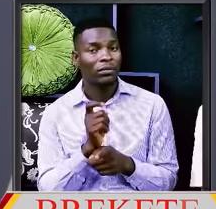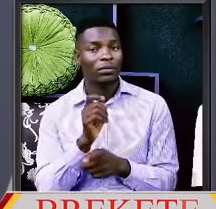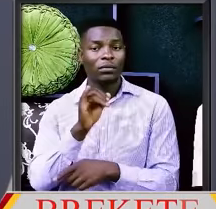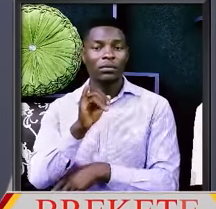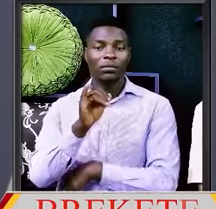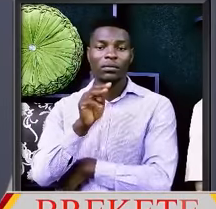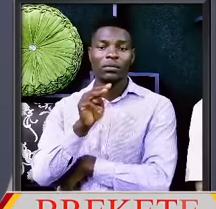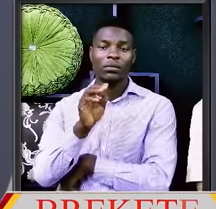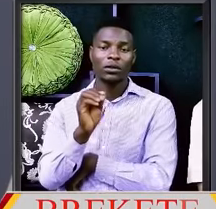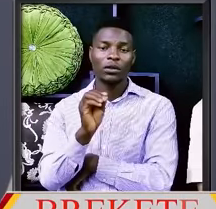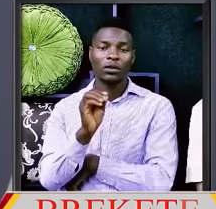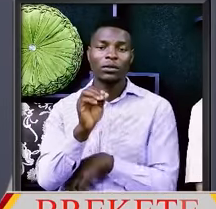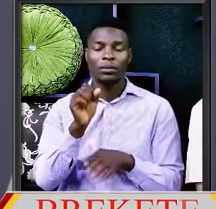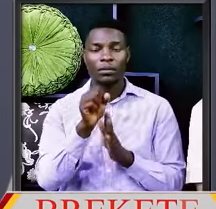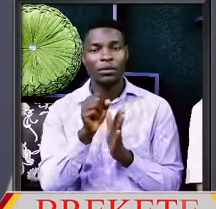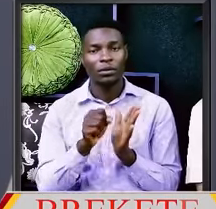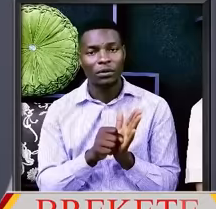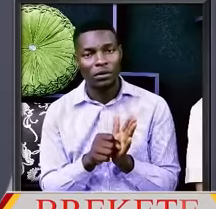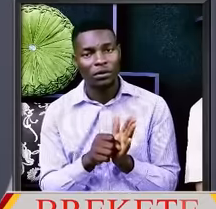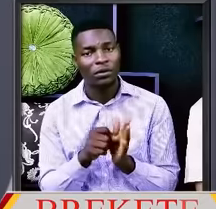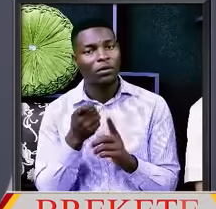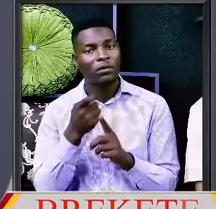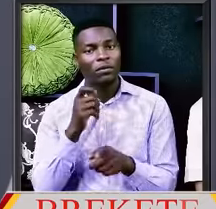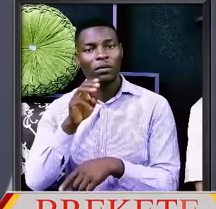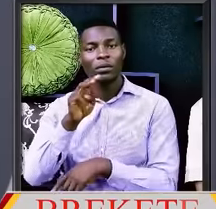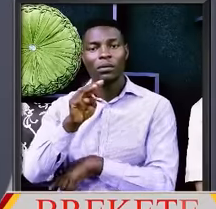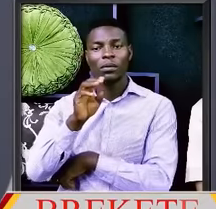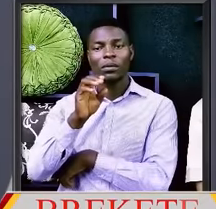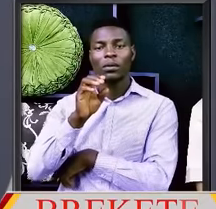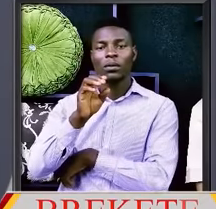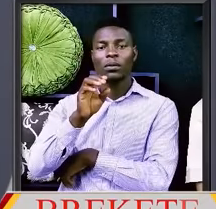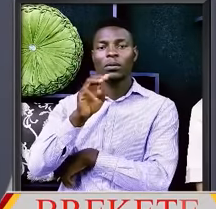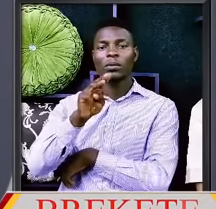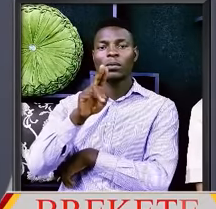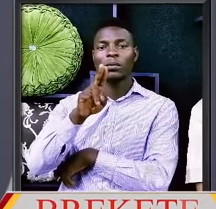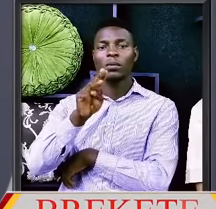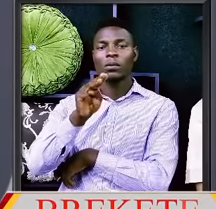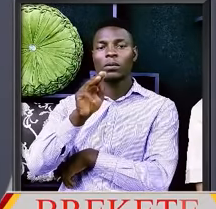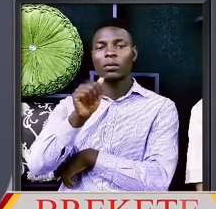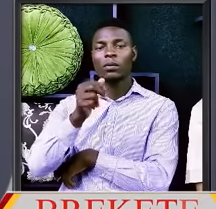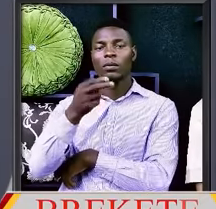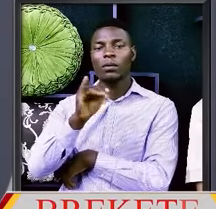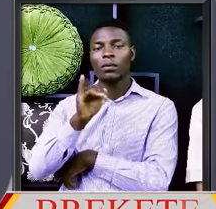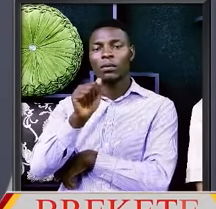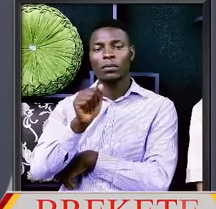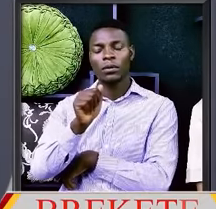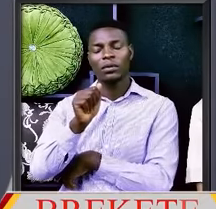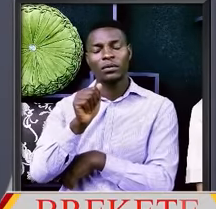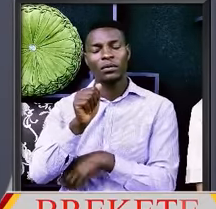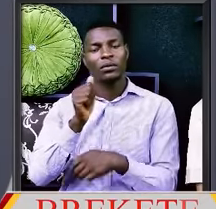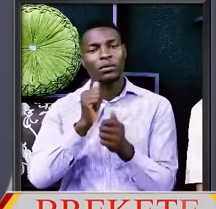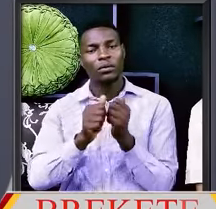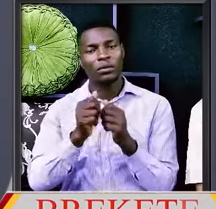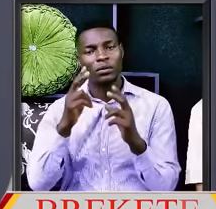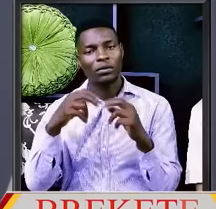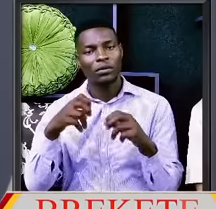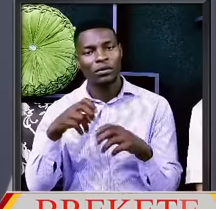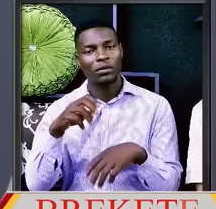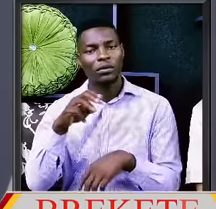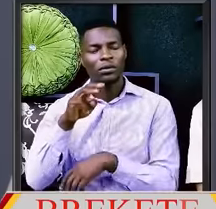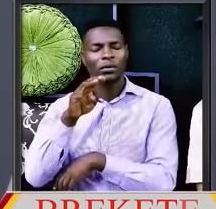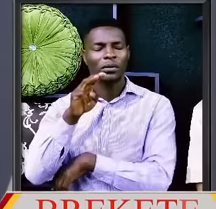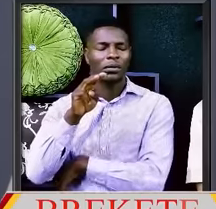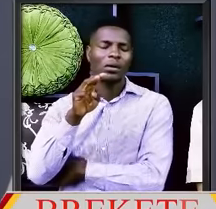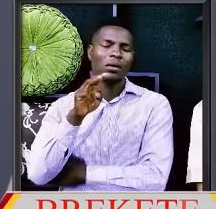Imo State. Which local government? Mbano. It's the Alambano local government. Which village?